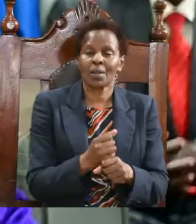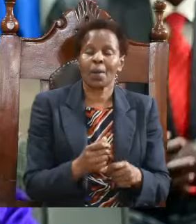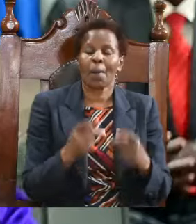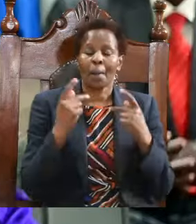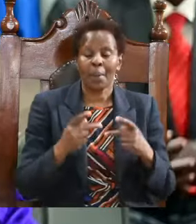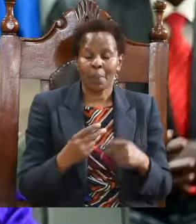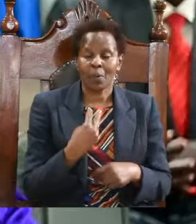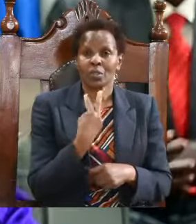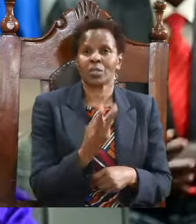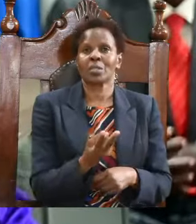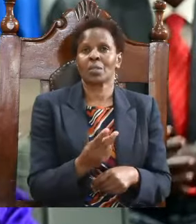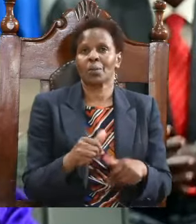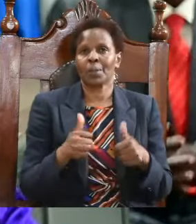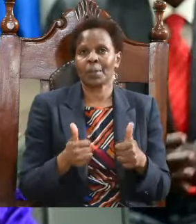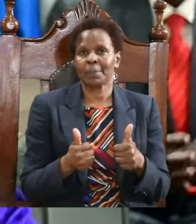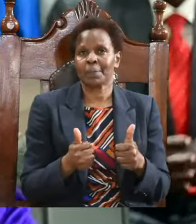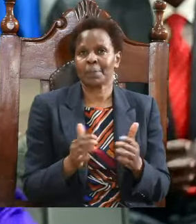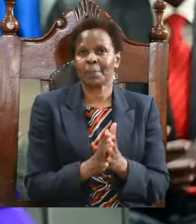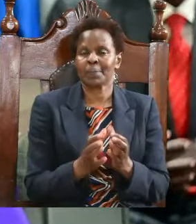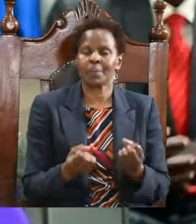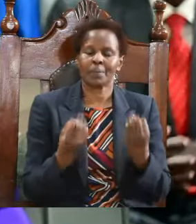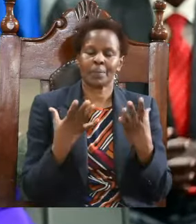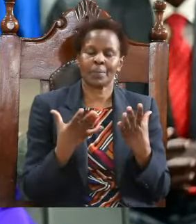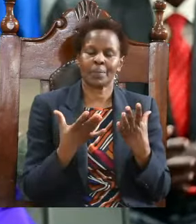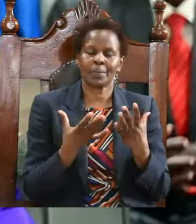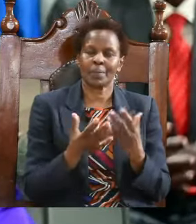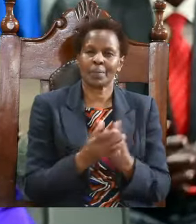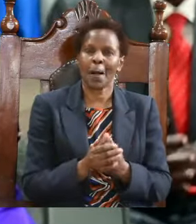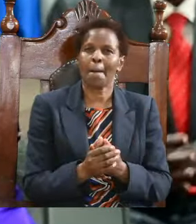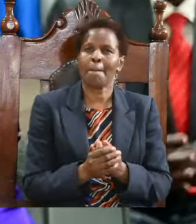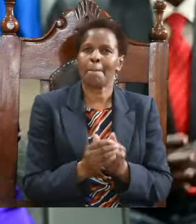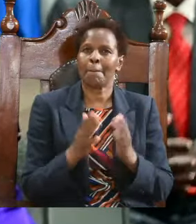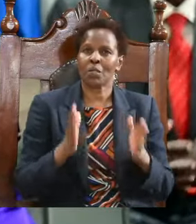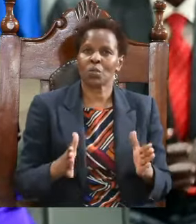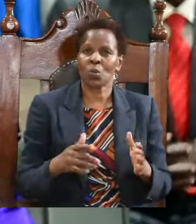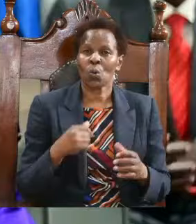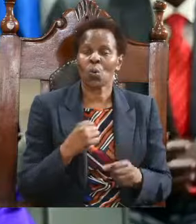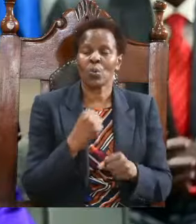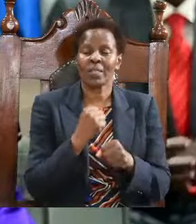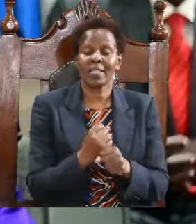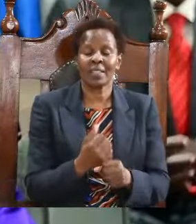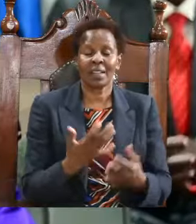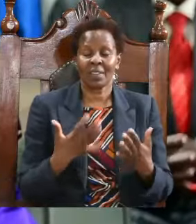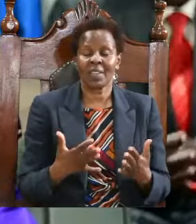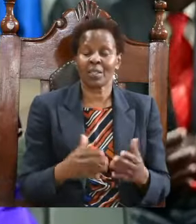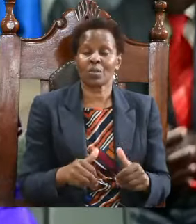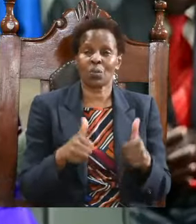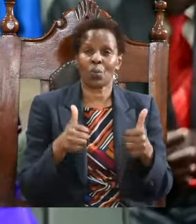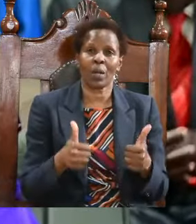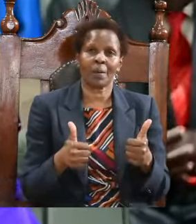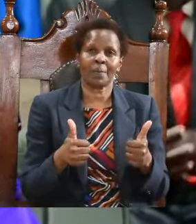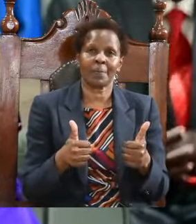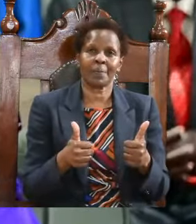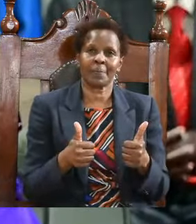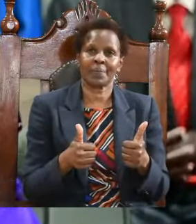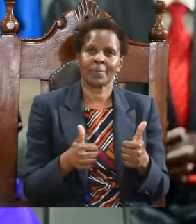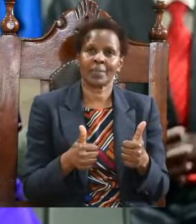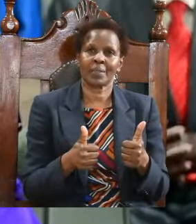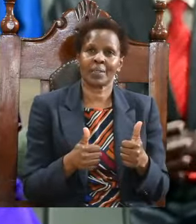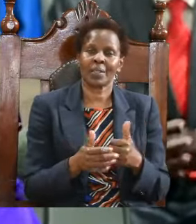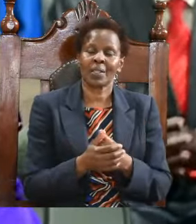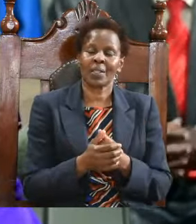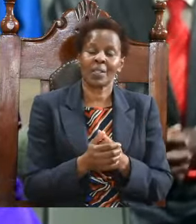see. Hallelujah. He was a practical man. Very practical. Very. When they went to